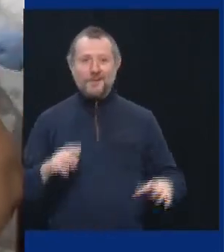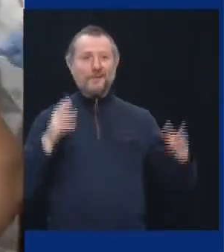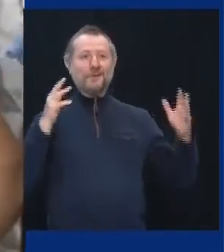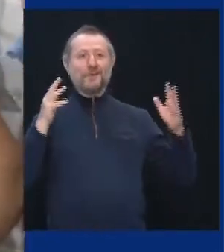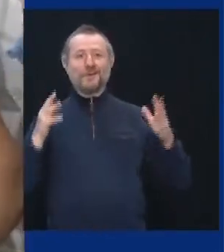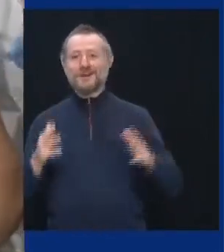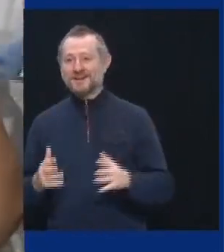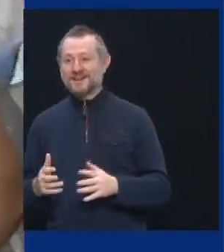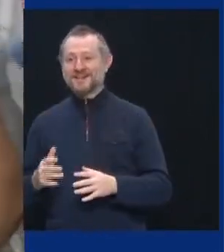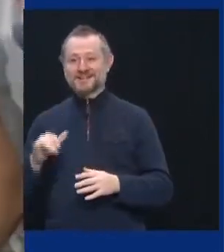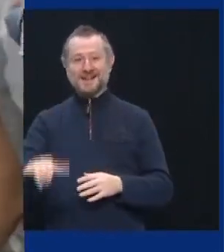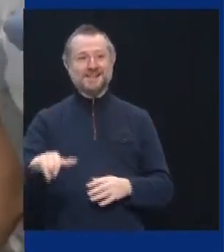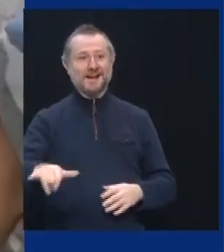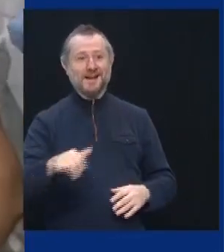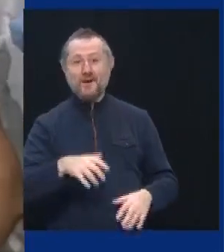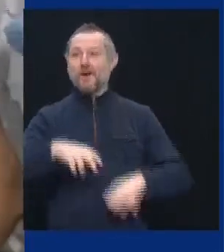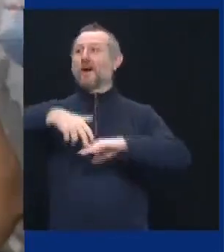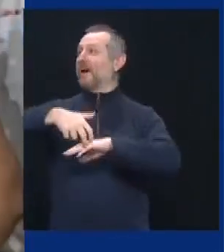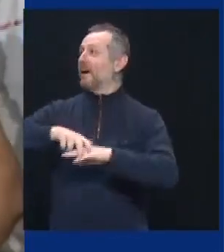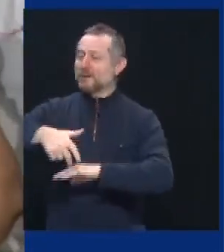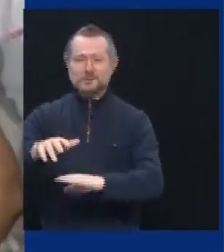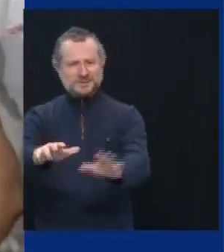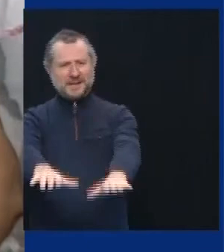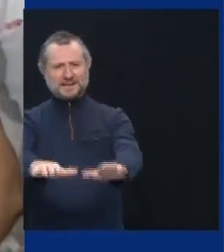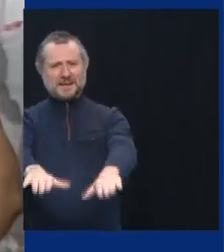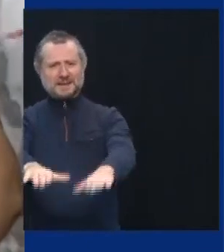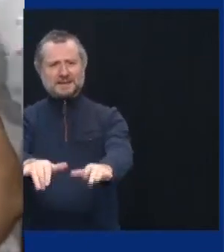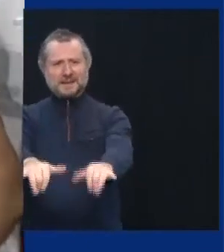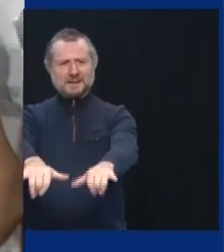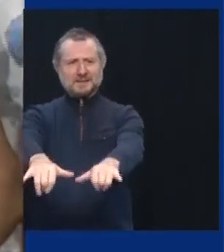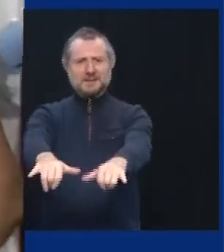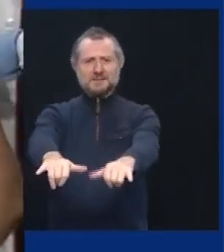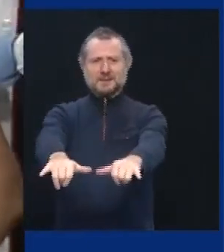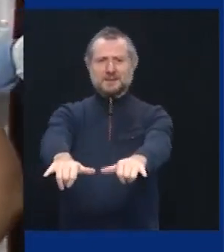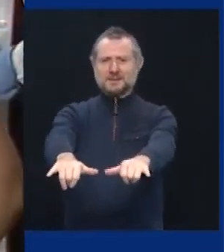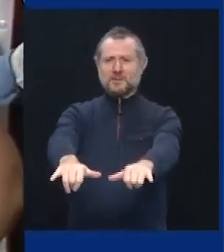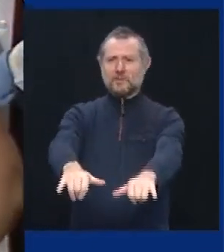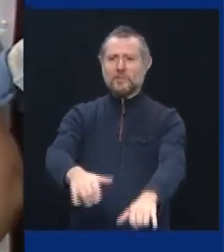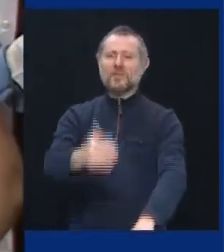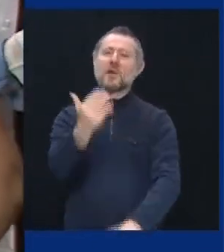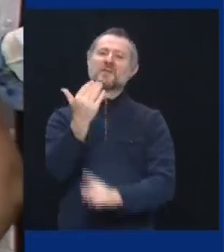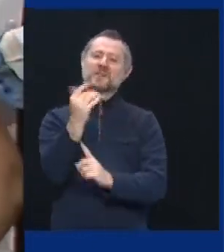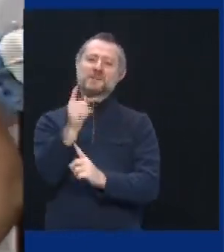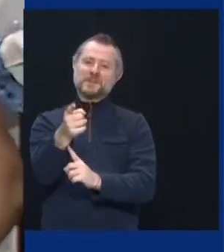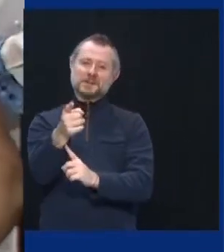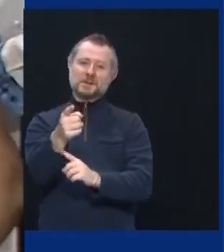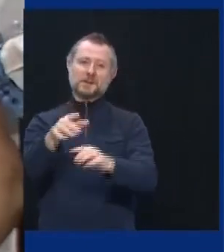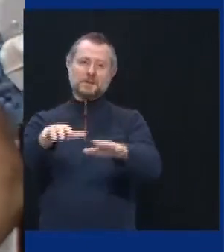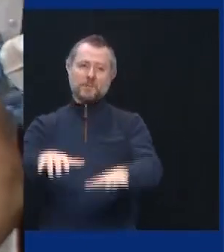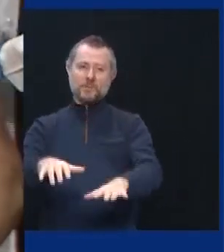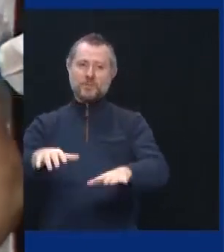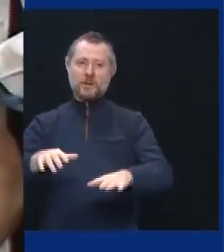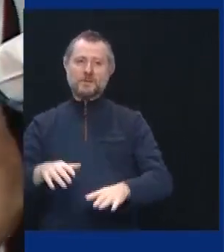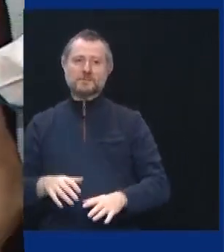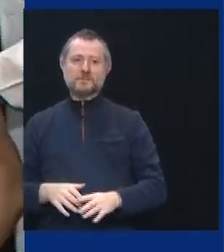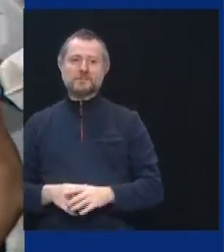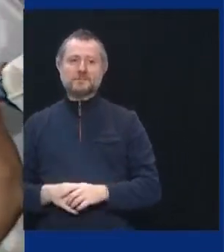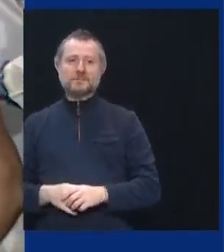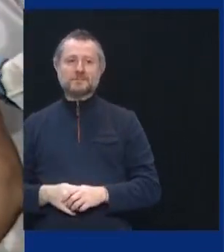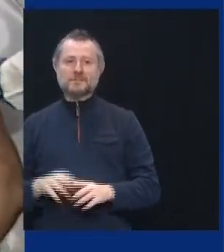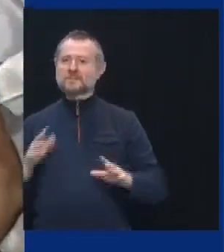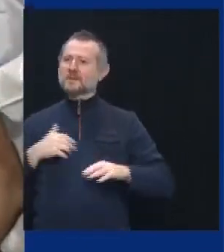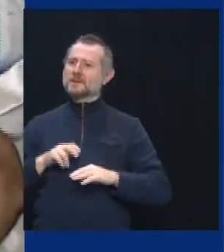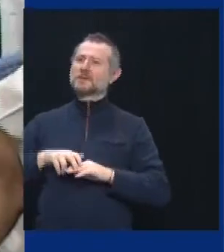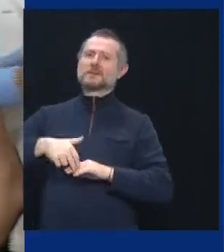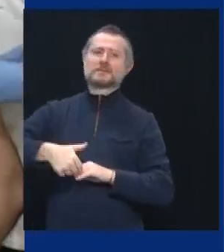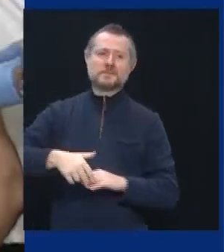That's all you need. You've been in rubber. You did it. That's it. Oh, yeah. Stay there. 15 minutes now, Governor. 15 minutes. You're all broke. Get the judge side